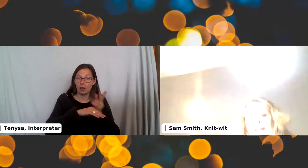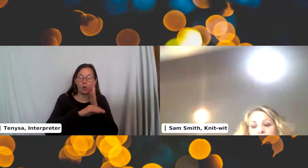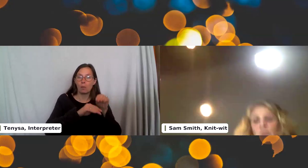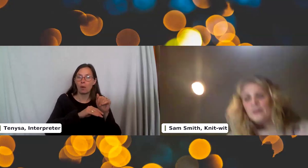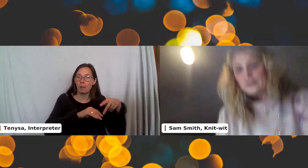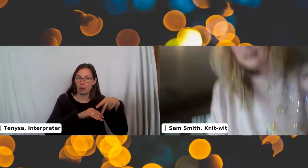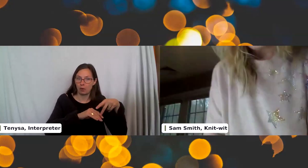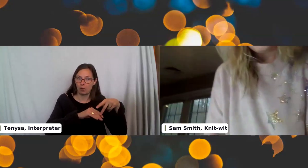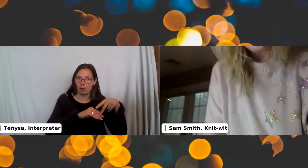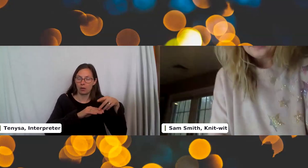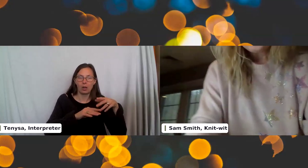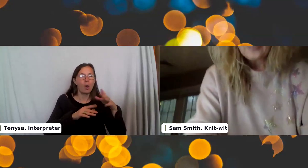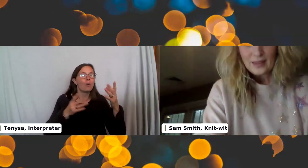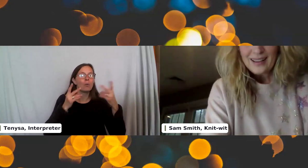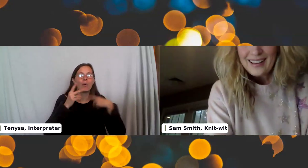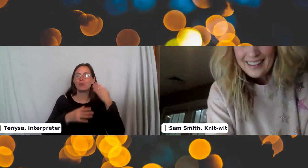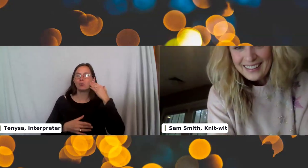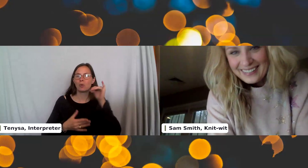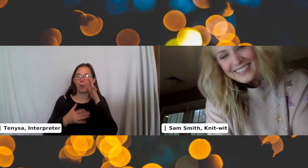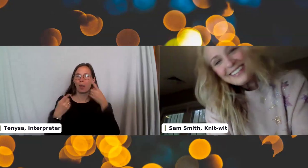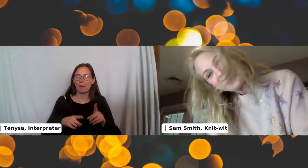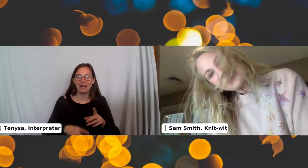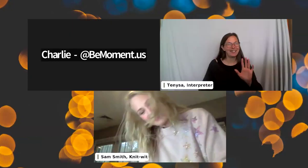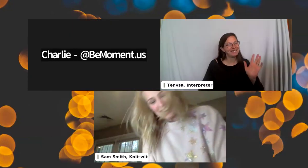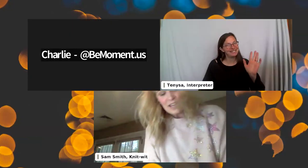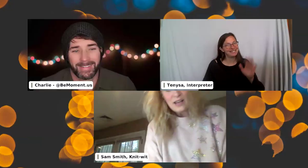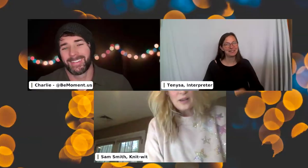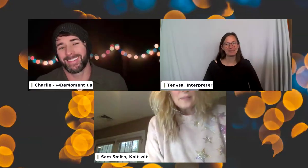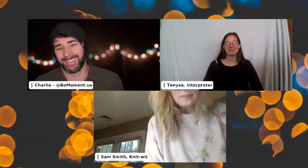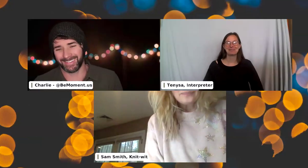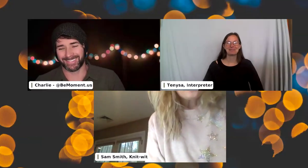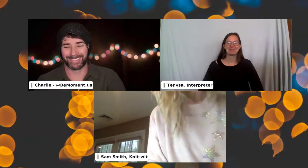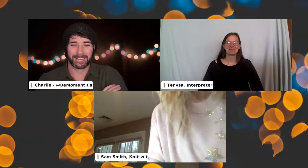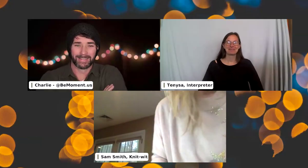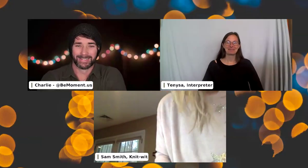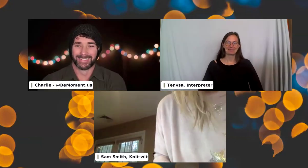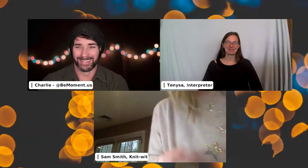See, I knew that was going to happen. Hi. Um,